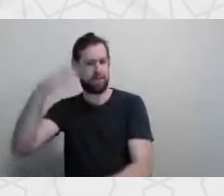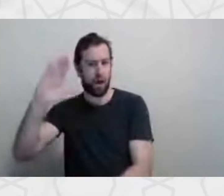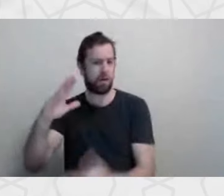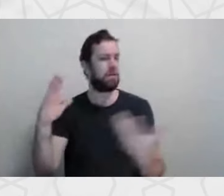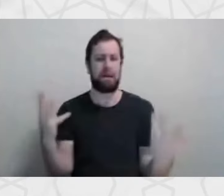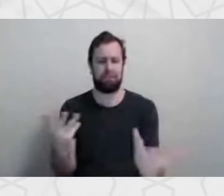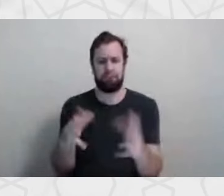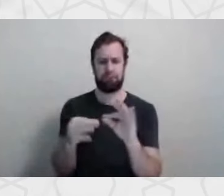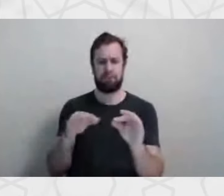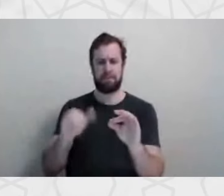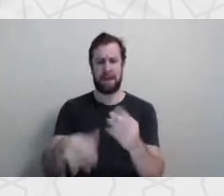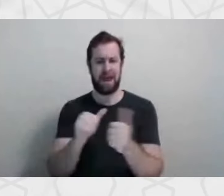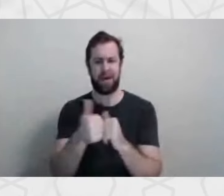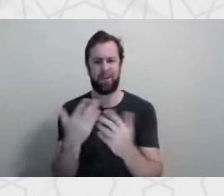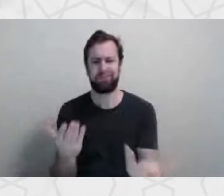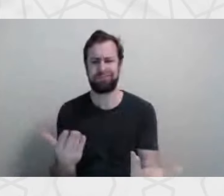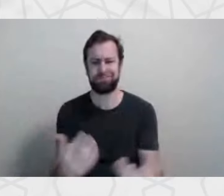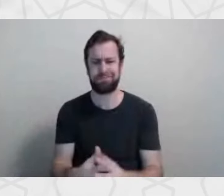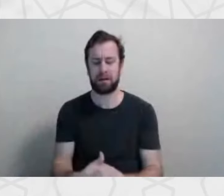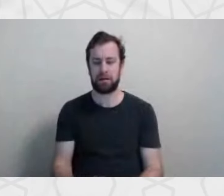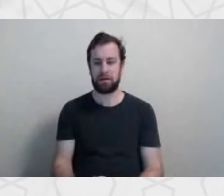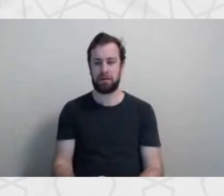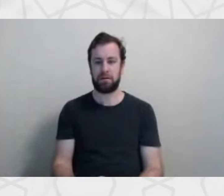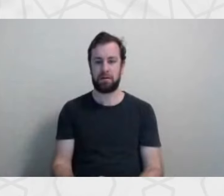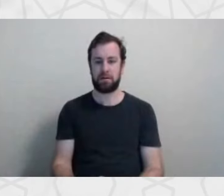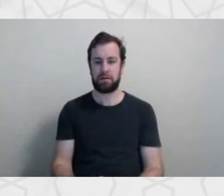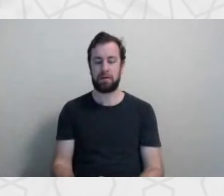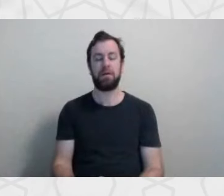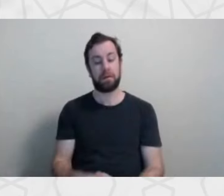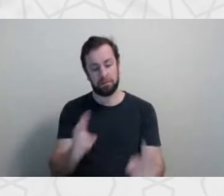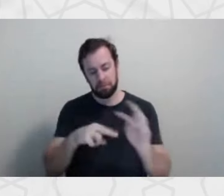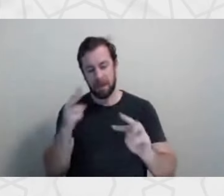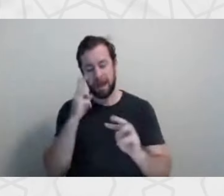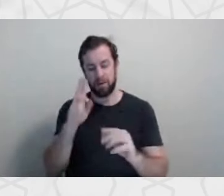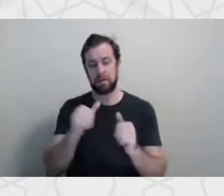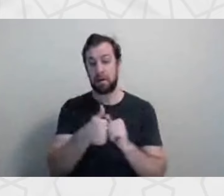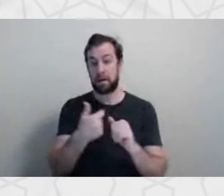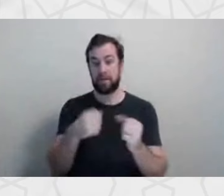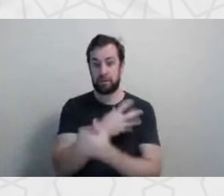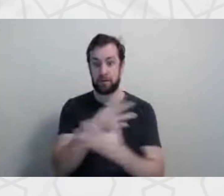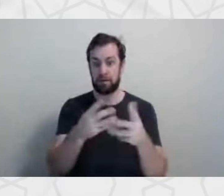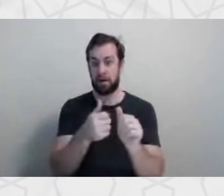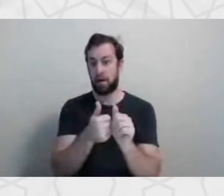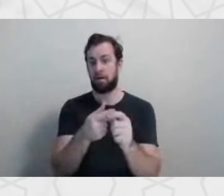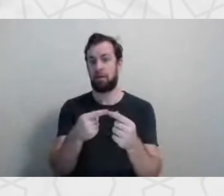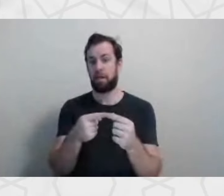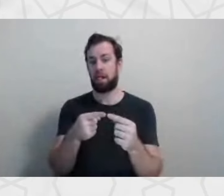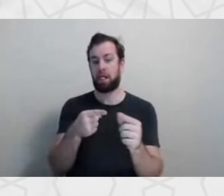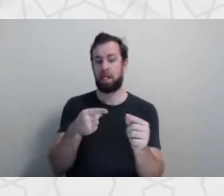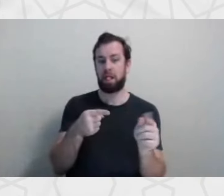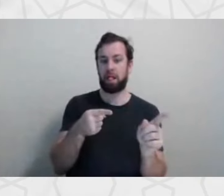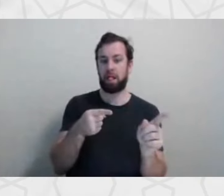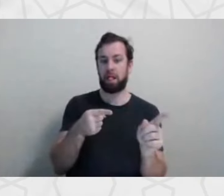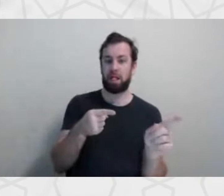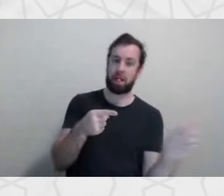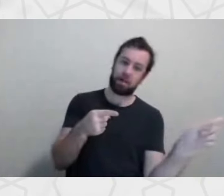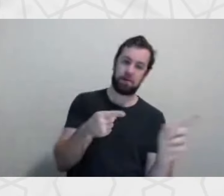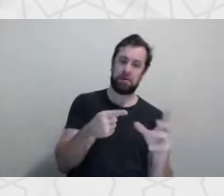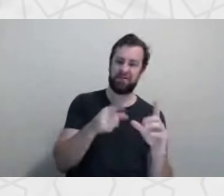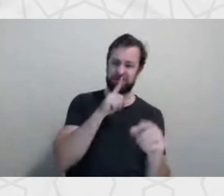billah. Look how they strayed away from the truth. The